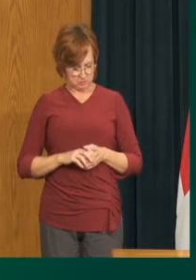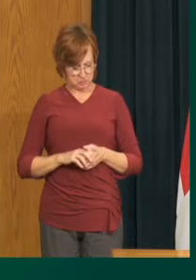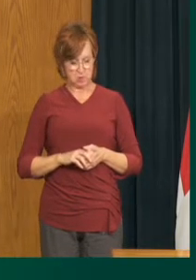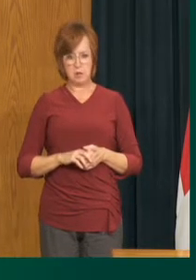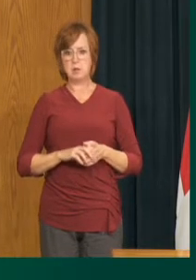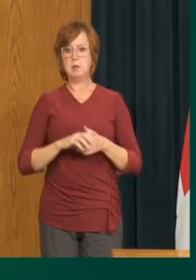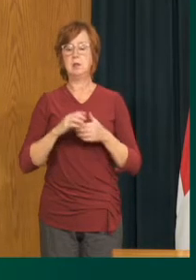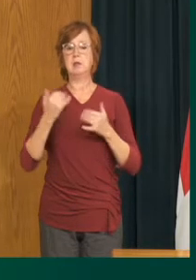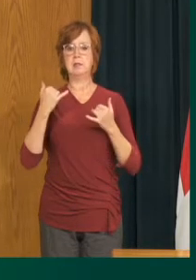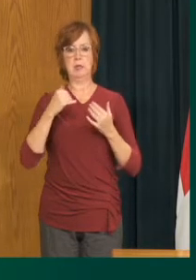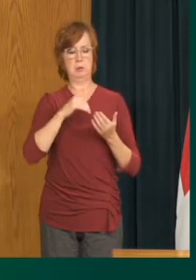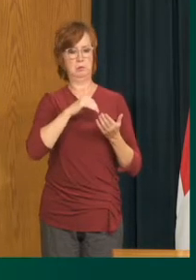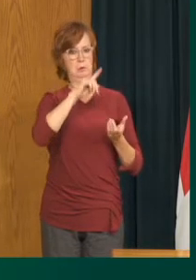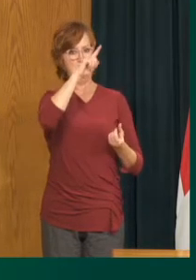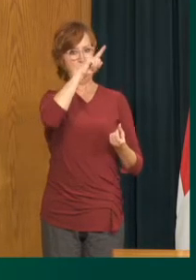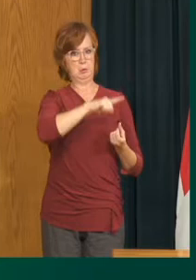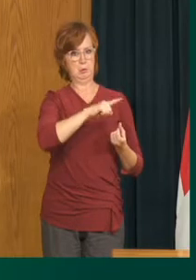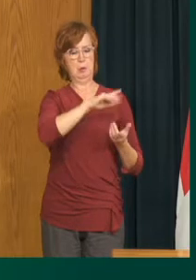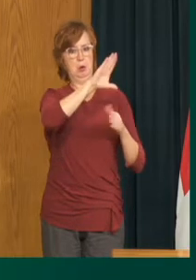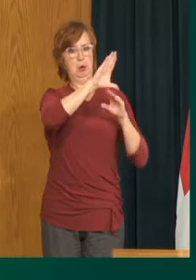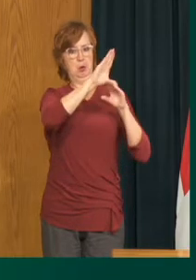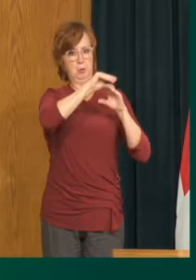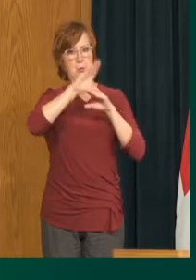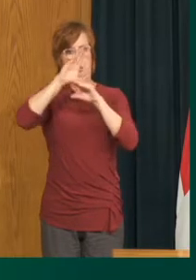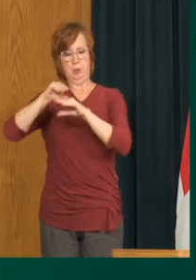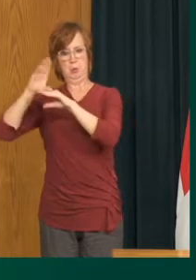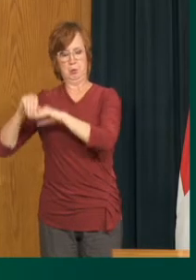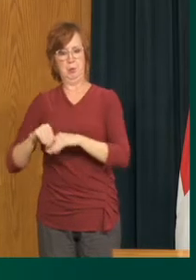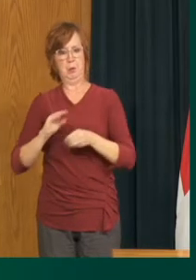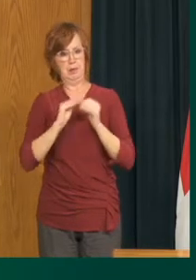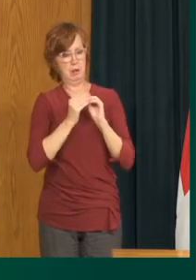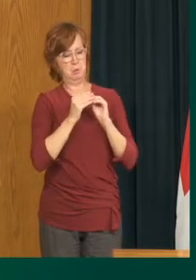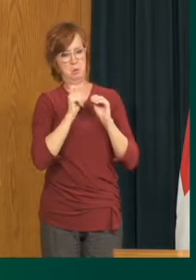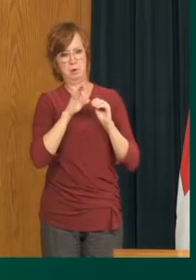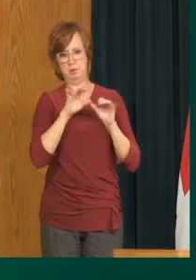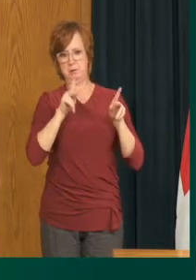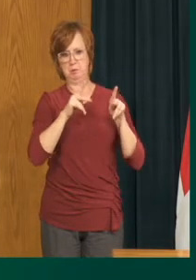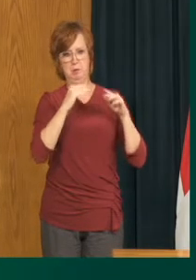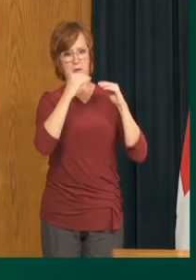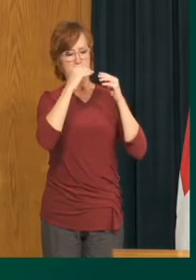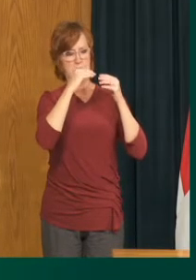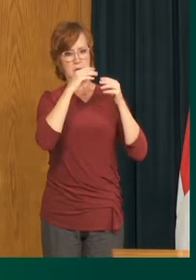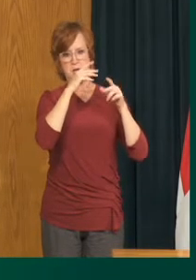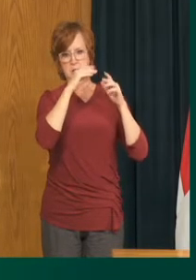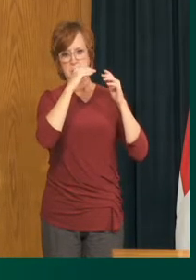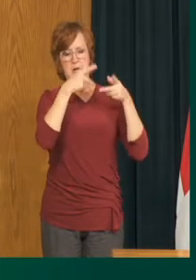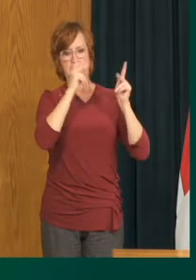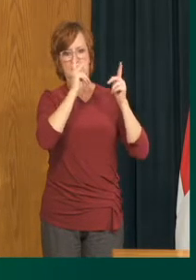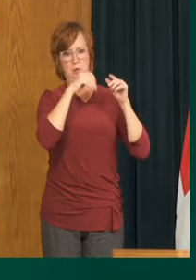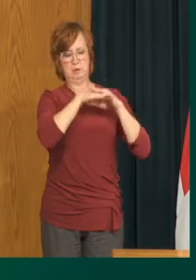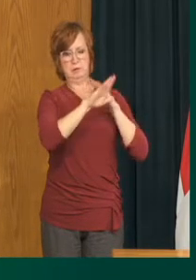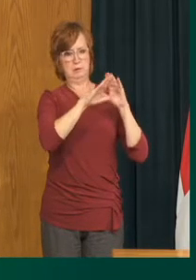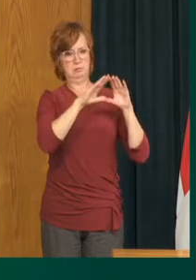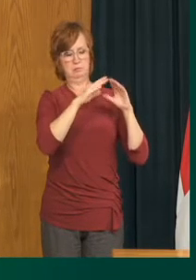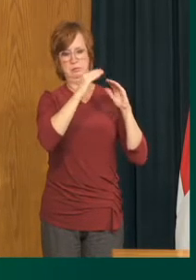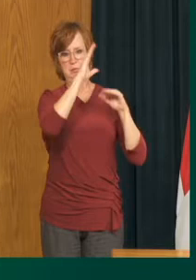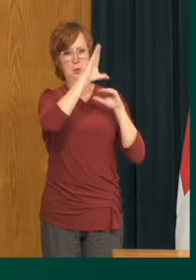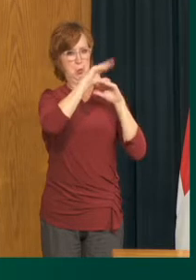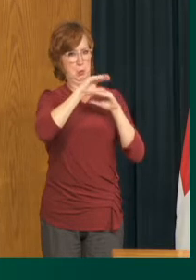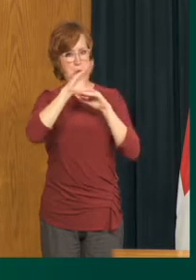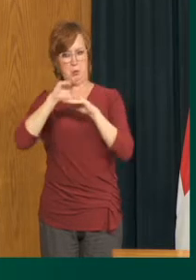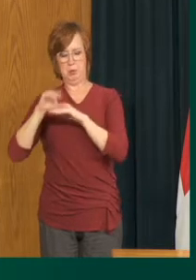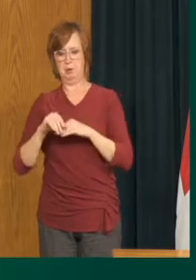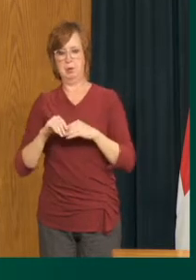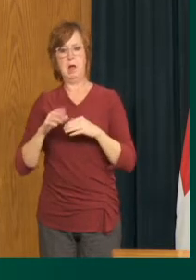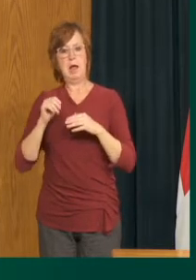gathering sizes, both outdoors and indoors, and increased fines for people. We're probably not at the state where